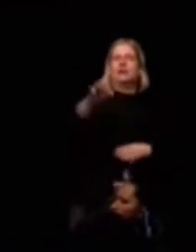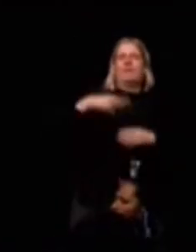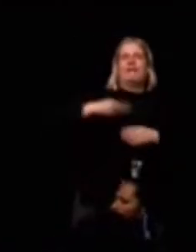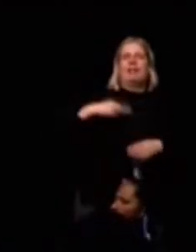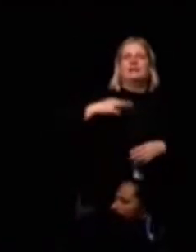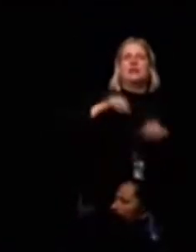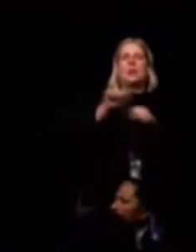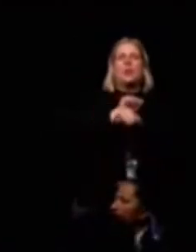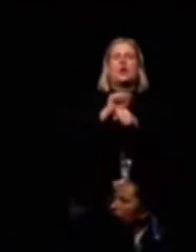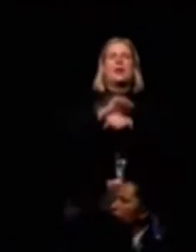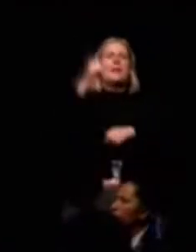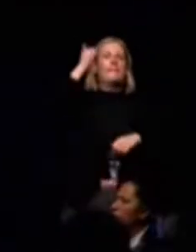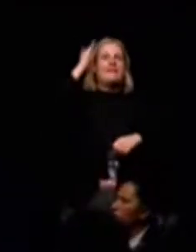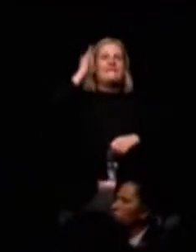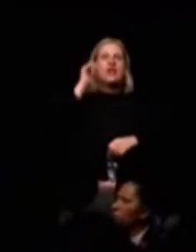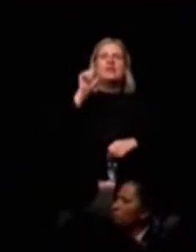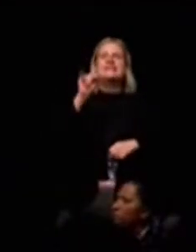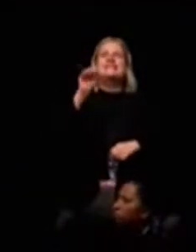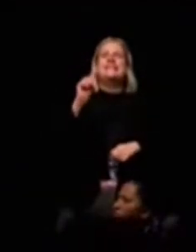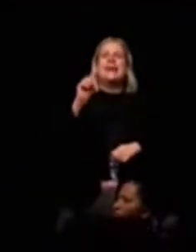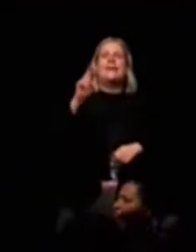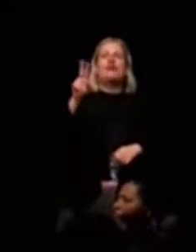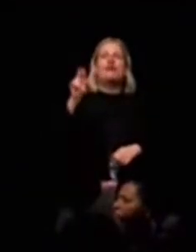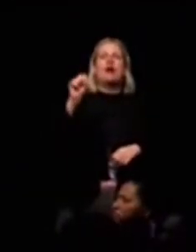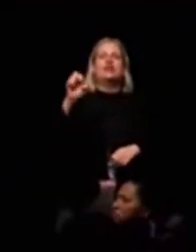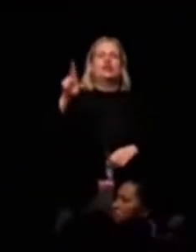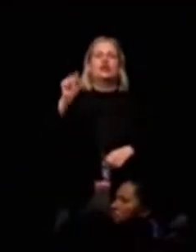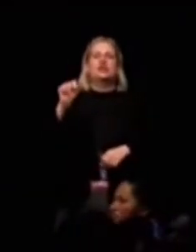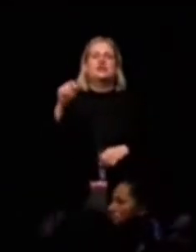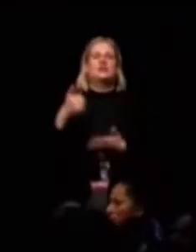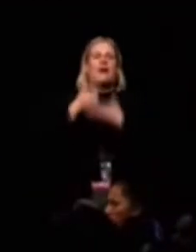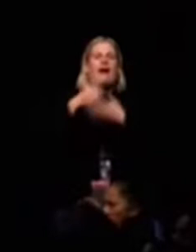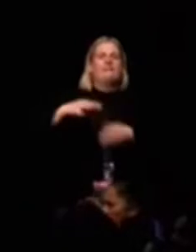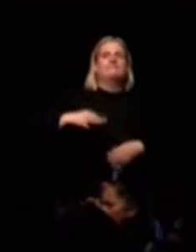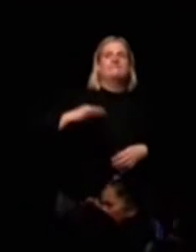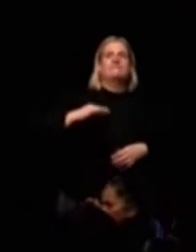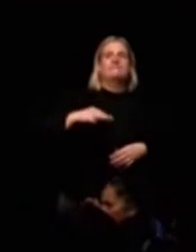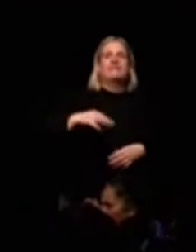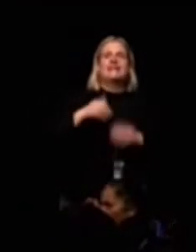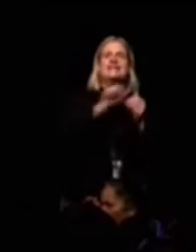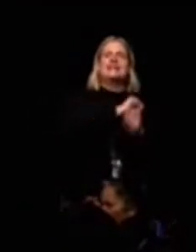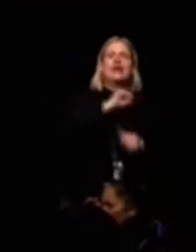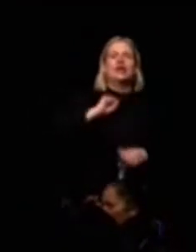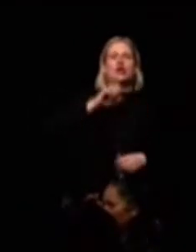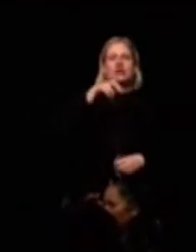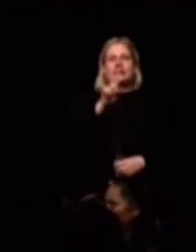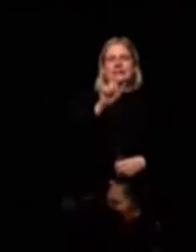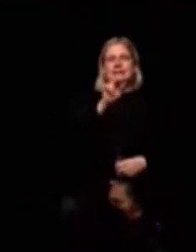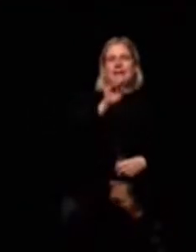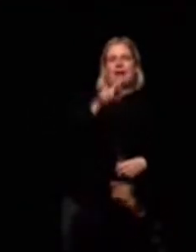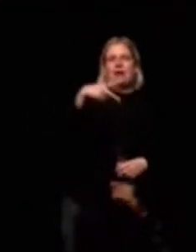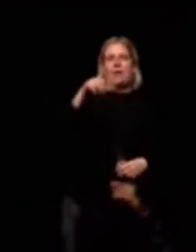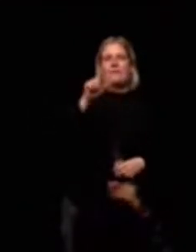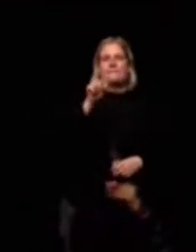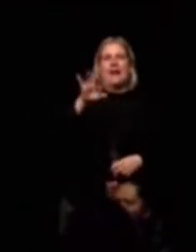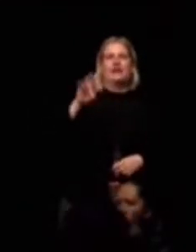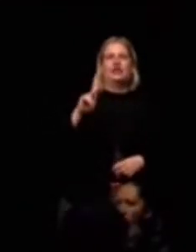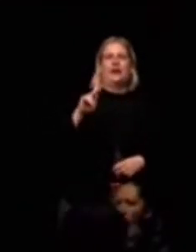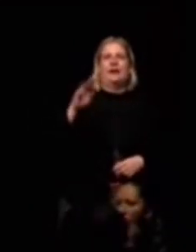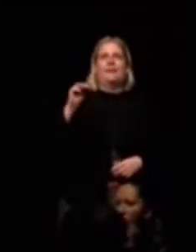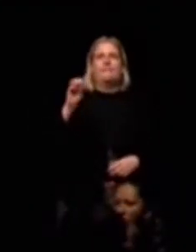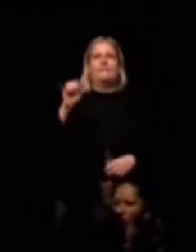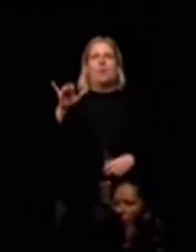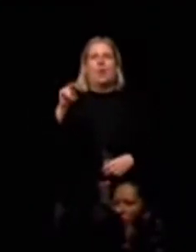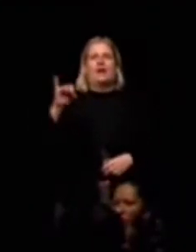with Buffalo's own Tim Russert to help elect Senator Daniel Patrick Moynihan. Well, let me tell you, my